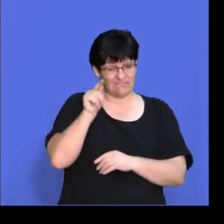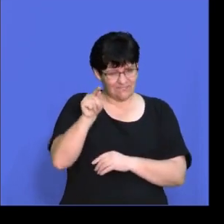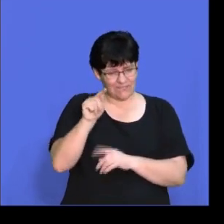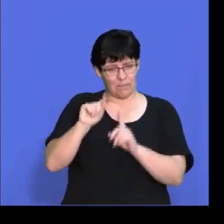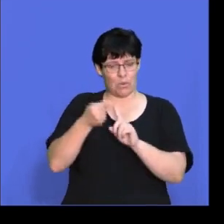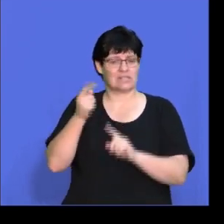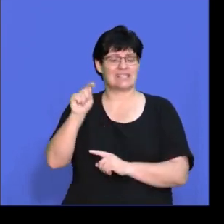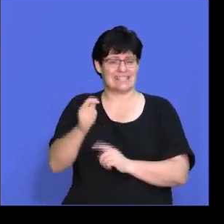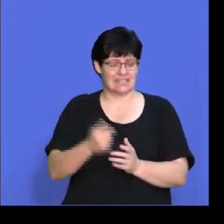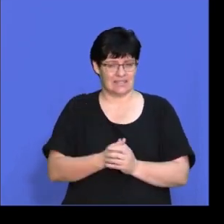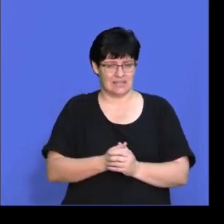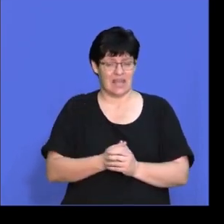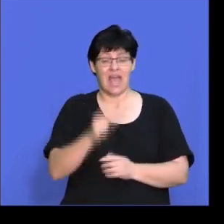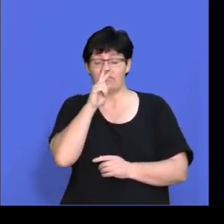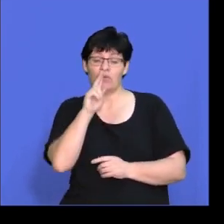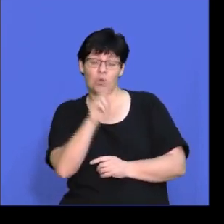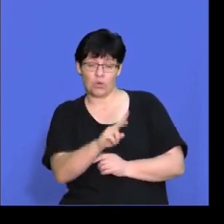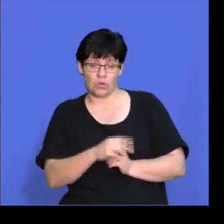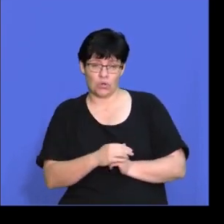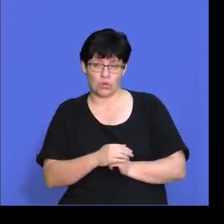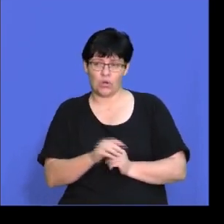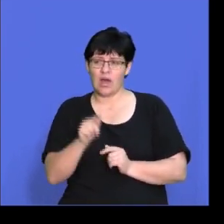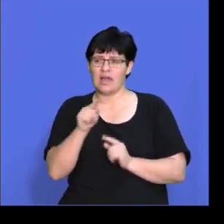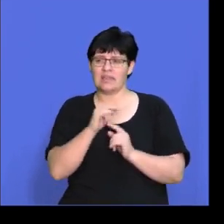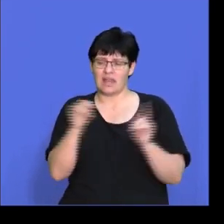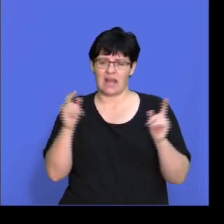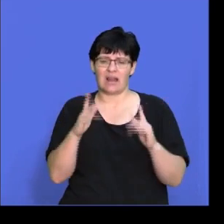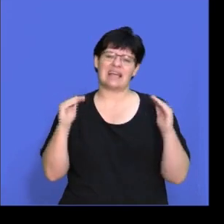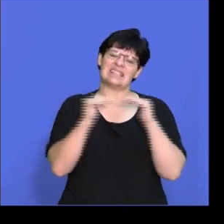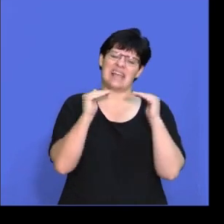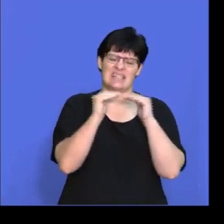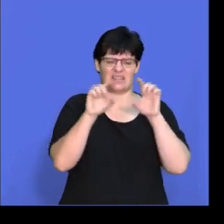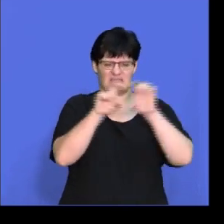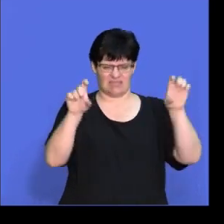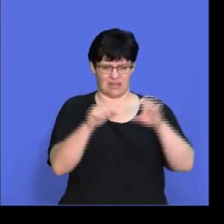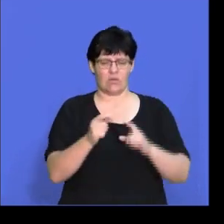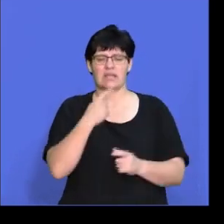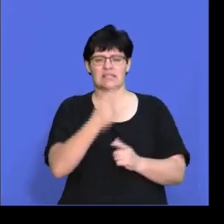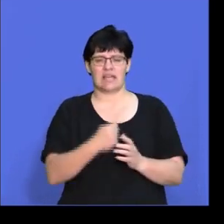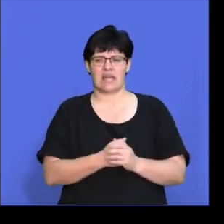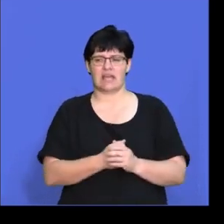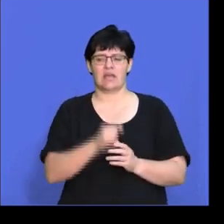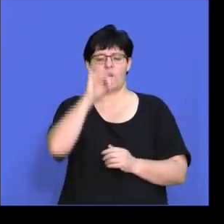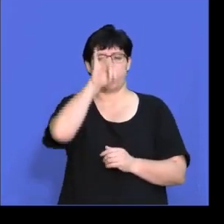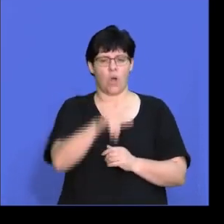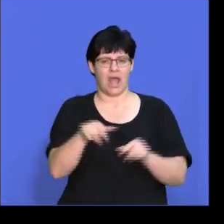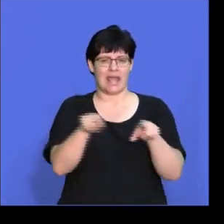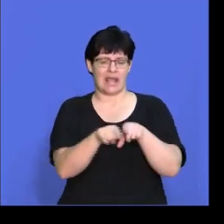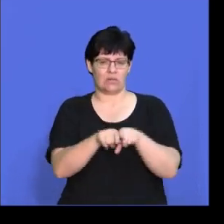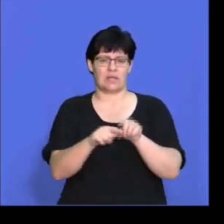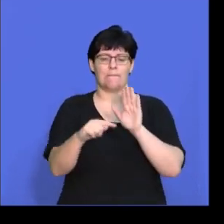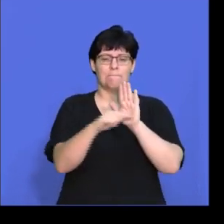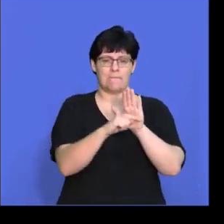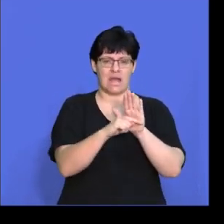that point t. If we look at what this line, let's get that in standard form. So we can say that it is y